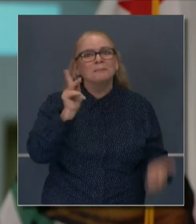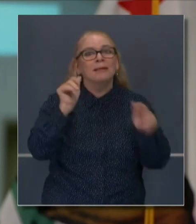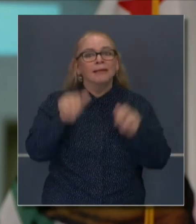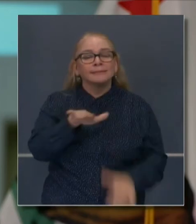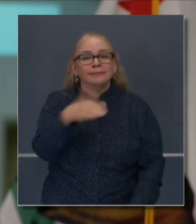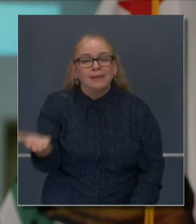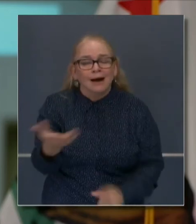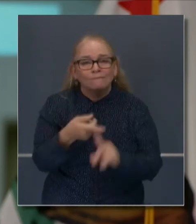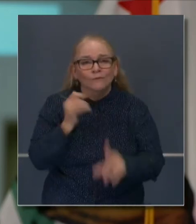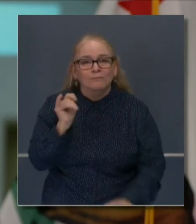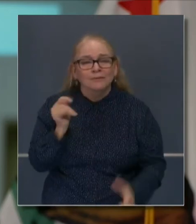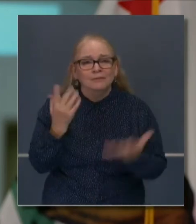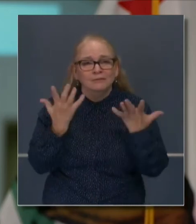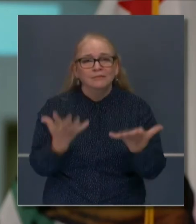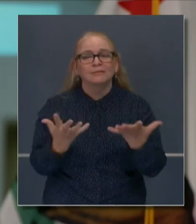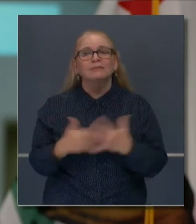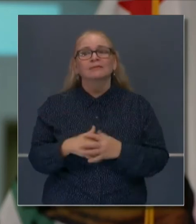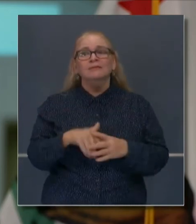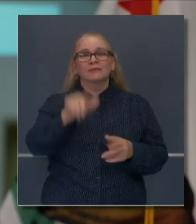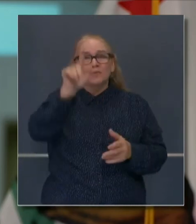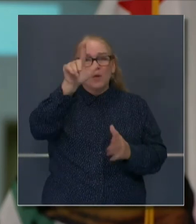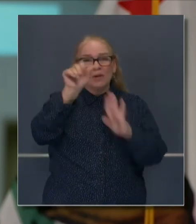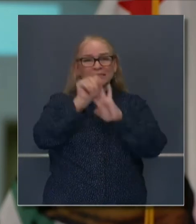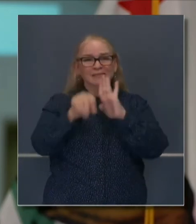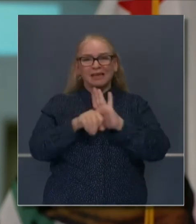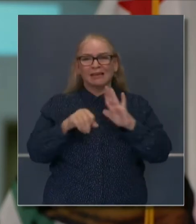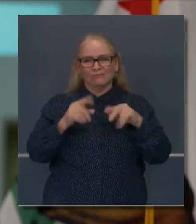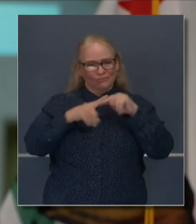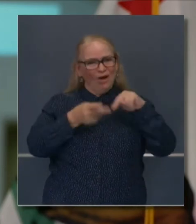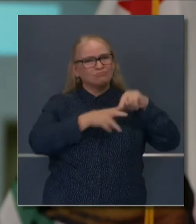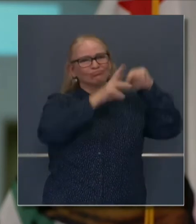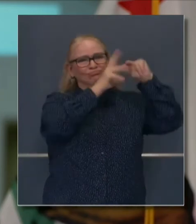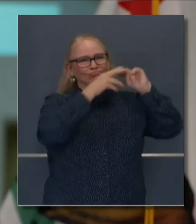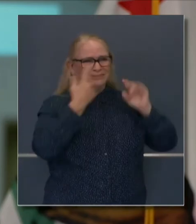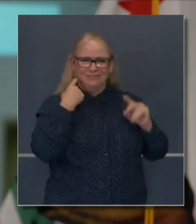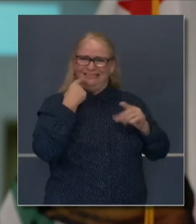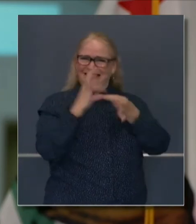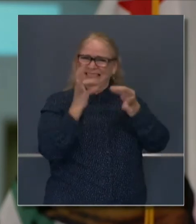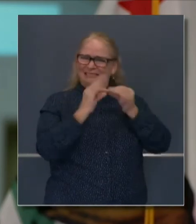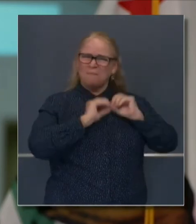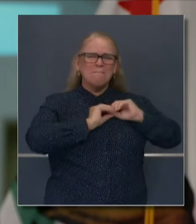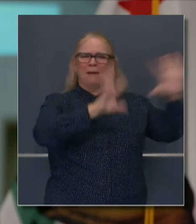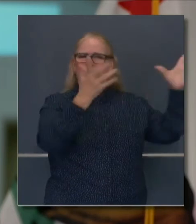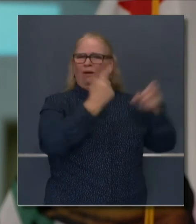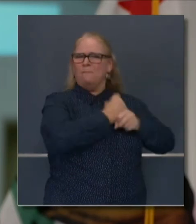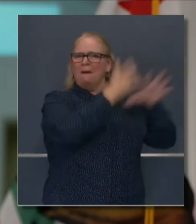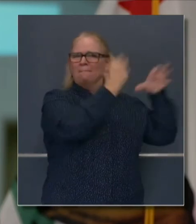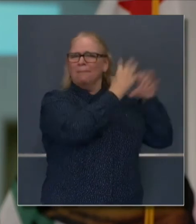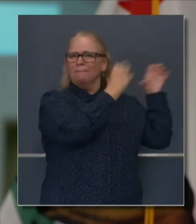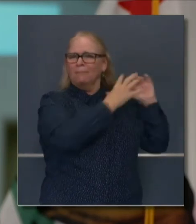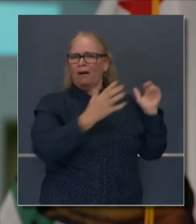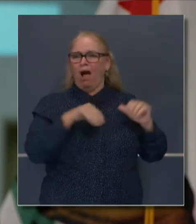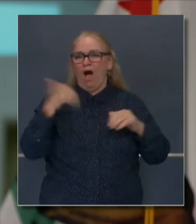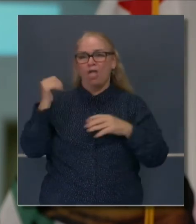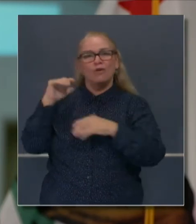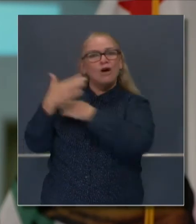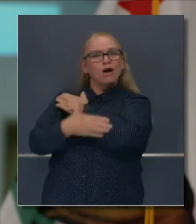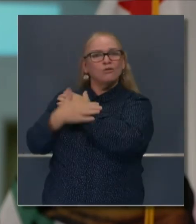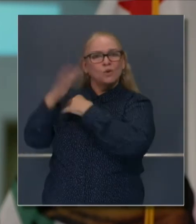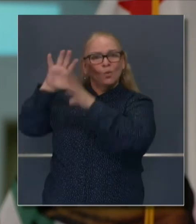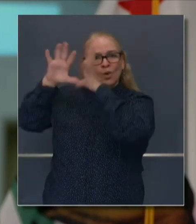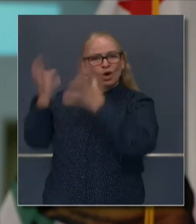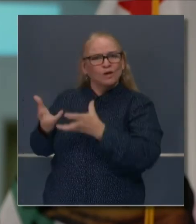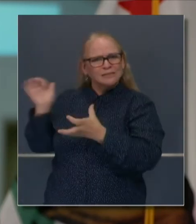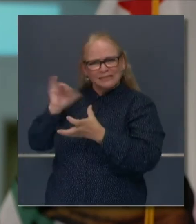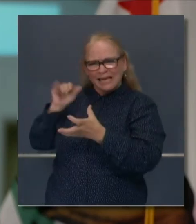and I'll do it again, 21 states are seeing an increase in the transmission rates. Other countries are experiencing what was predicted, a